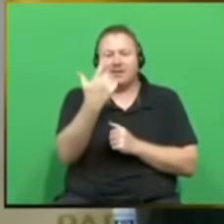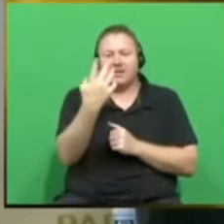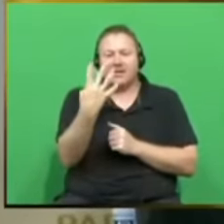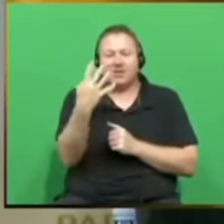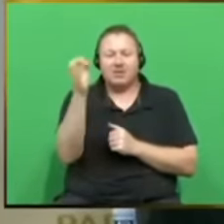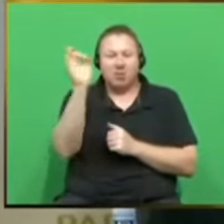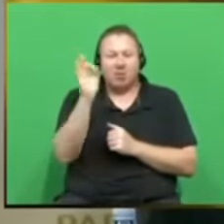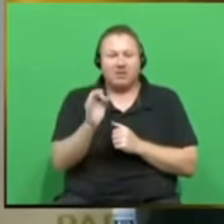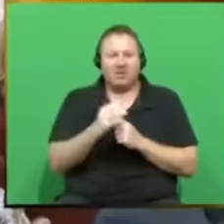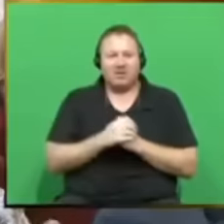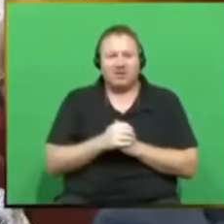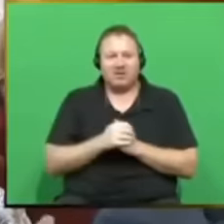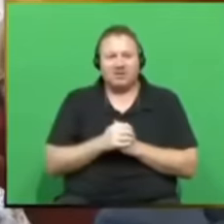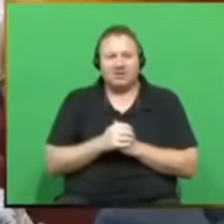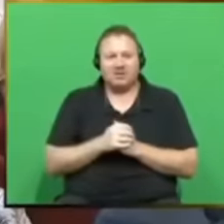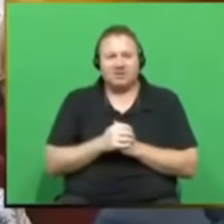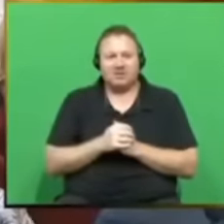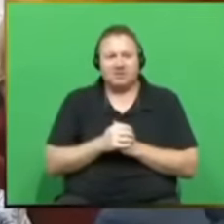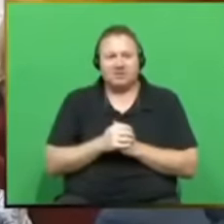74%.